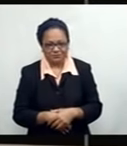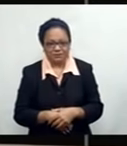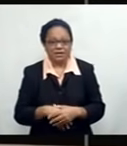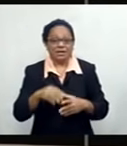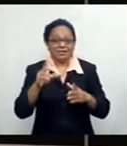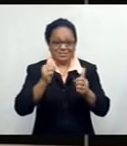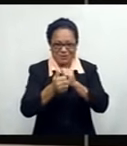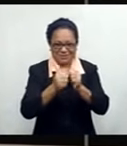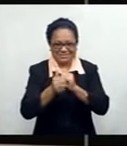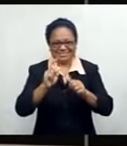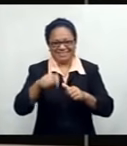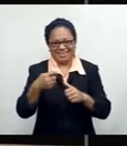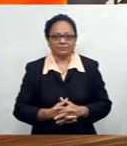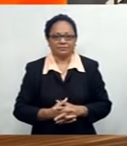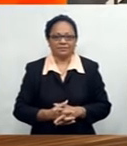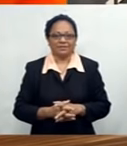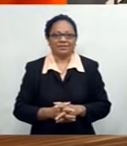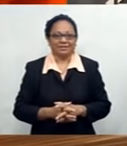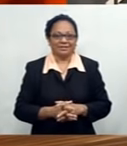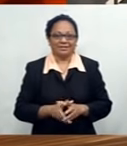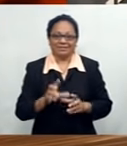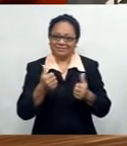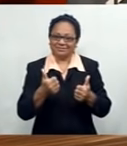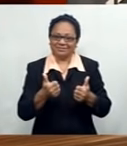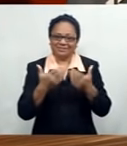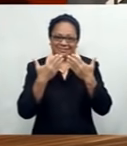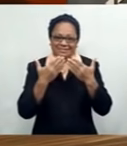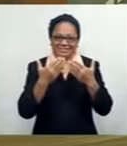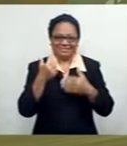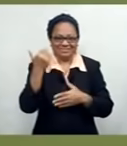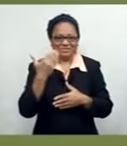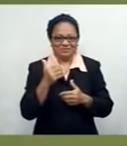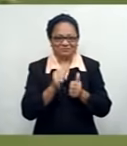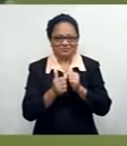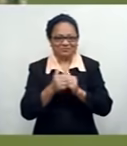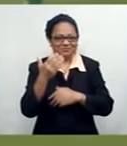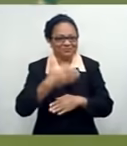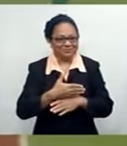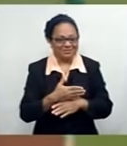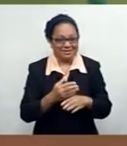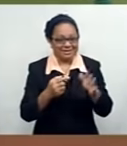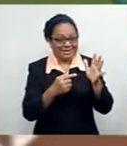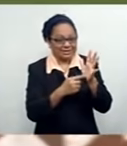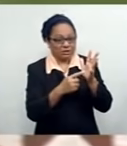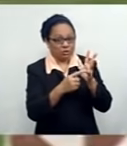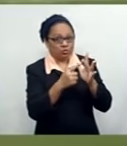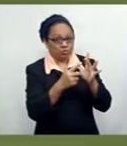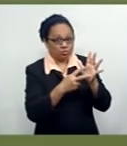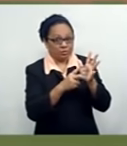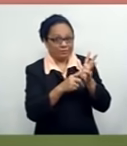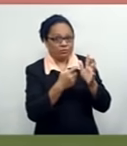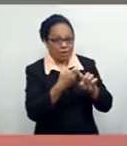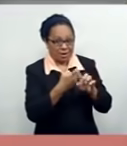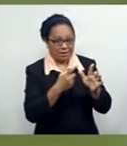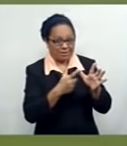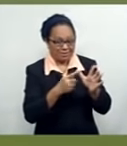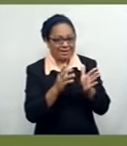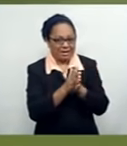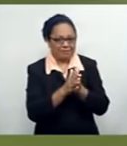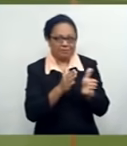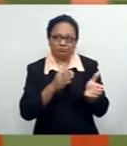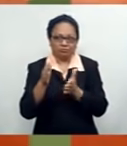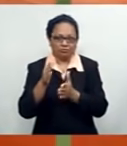And sports is next with Jamie. Manakayan, good evening in sports tonight. Tui Tuvuaka content with move to Italy.